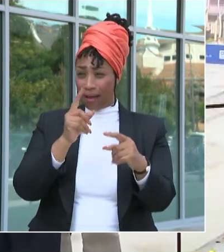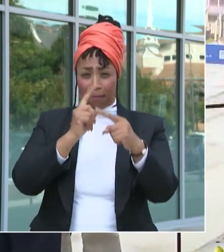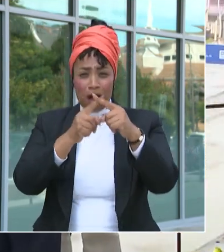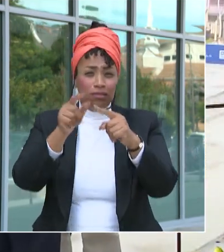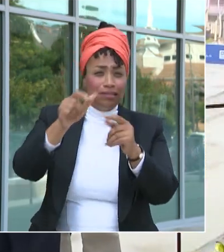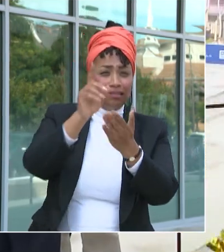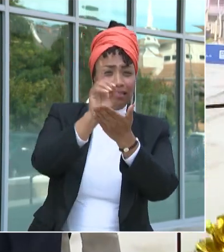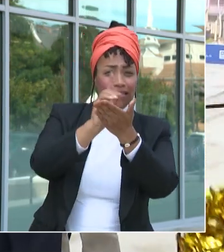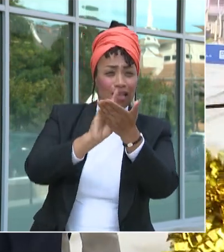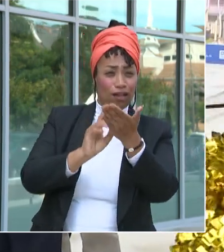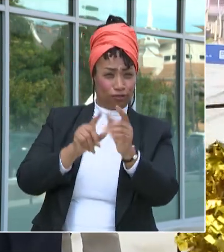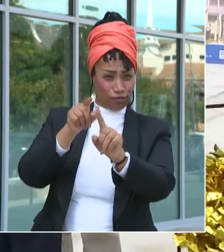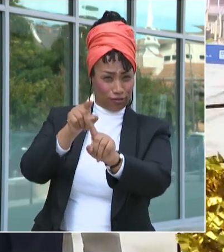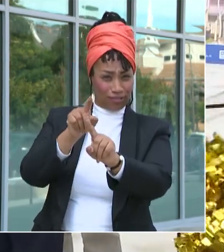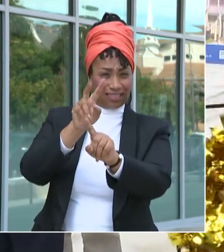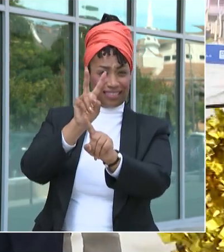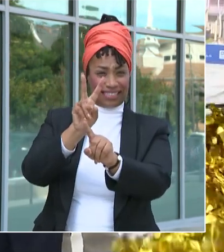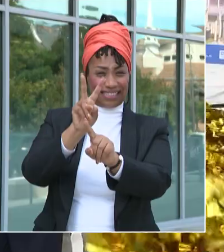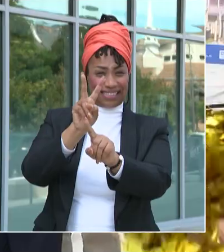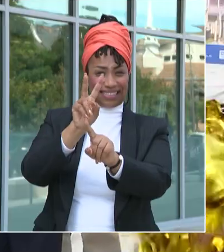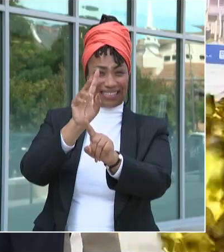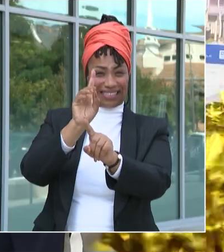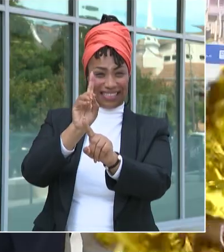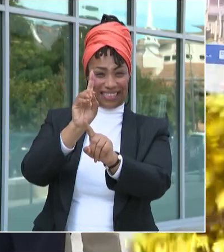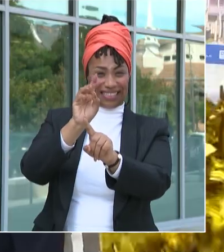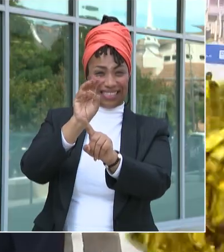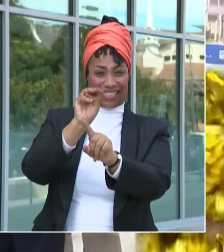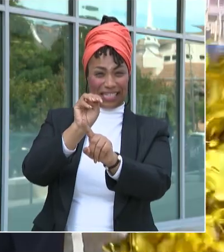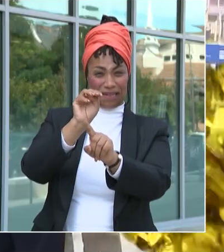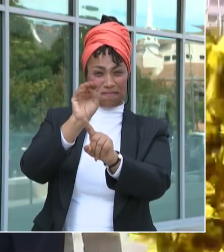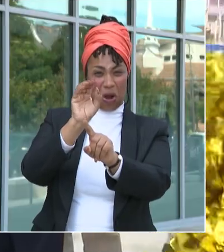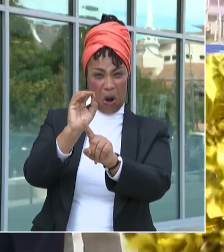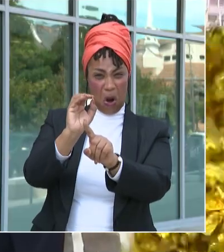VDMO, architectural team, please raise your hand.